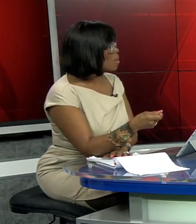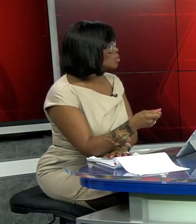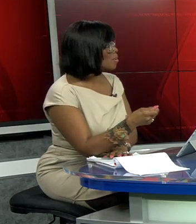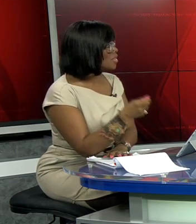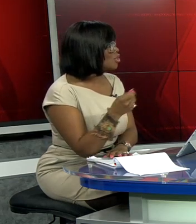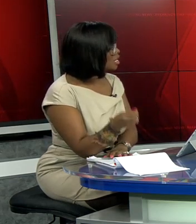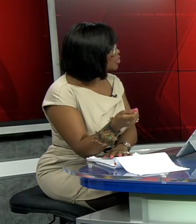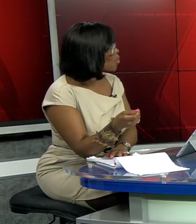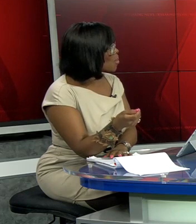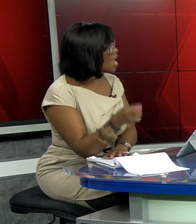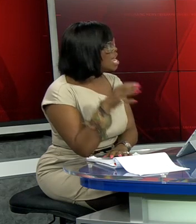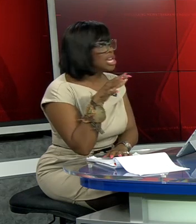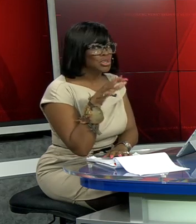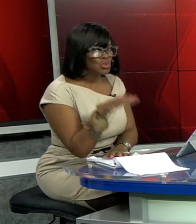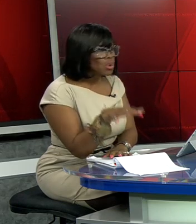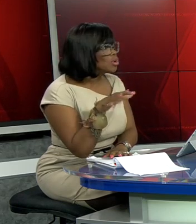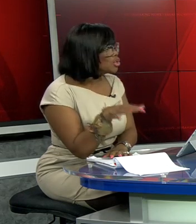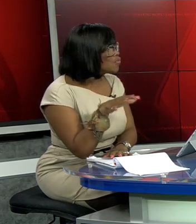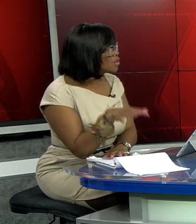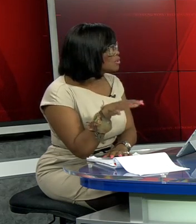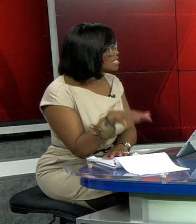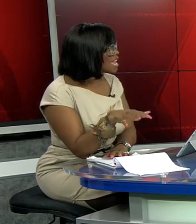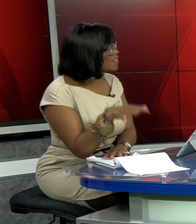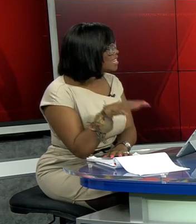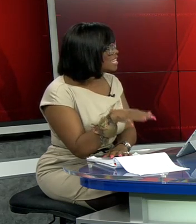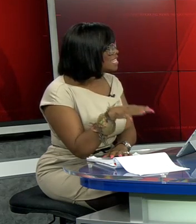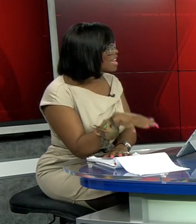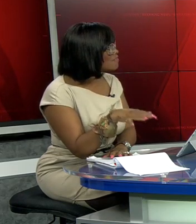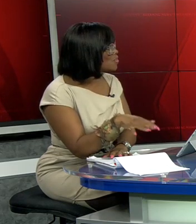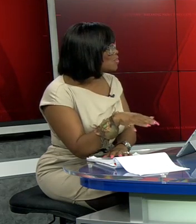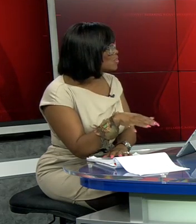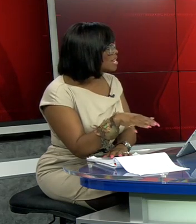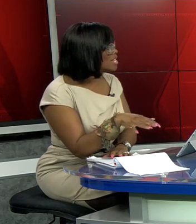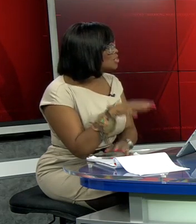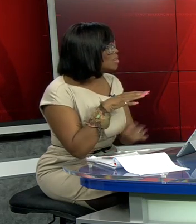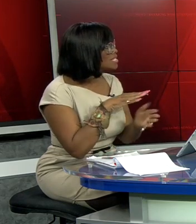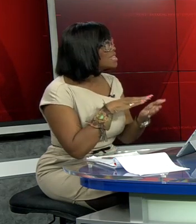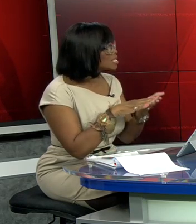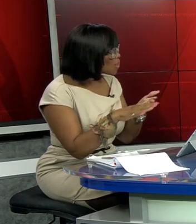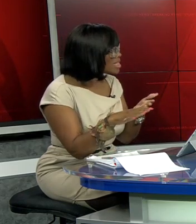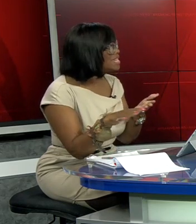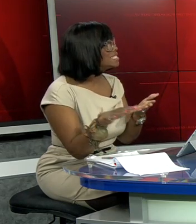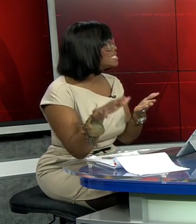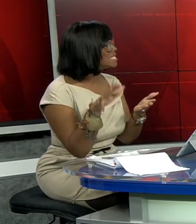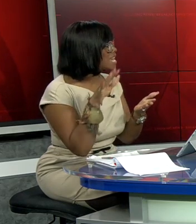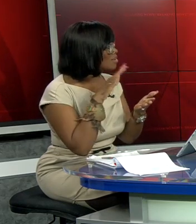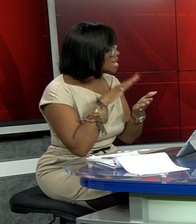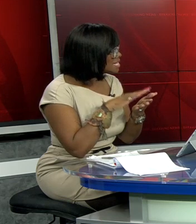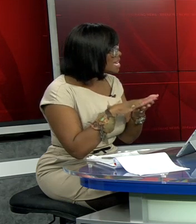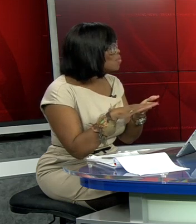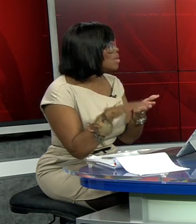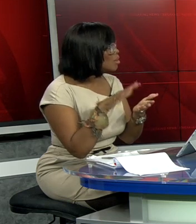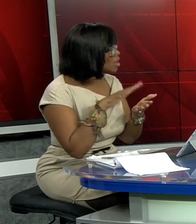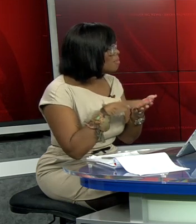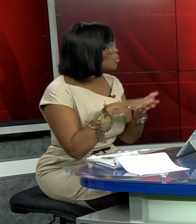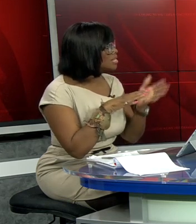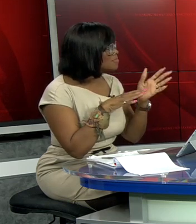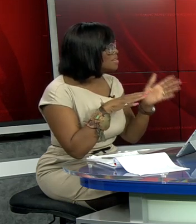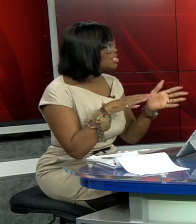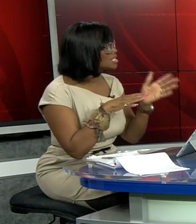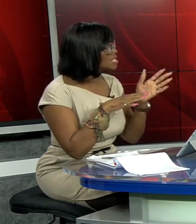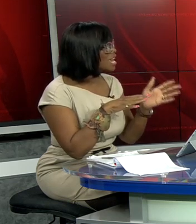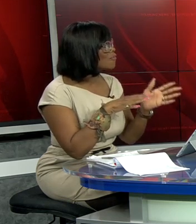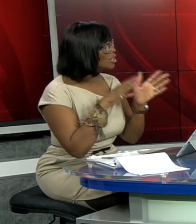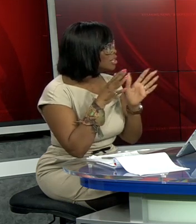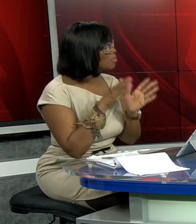is disposable, that you're going to throw away? Will you feel safe in eating that food? So he said that's why they need to sit down, take a week or a couple of weeks